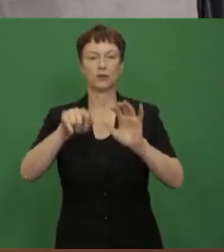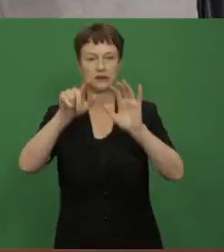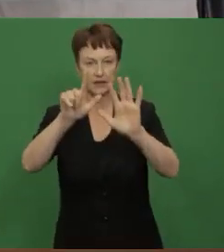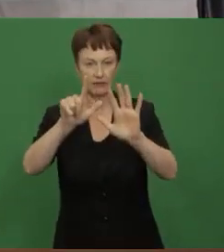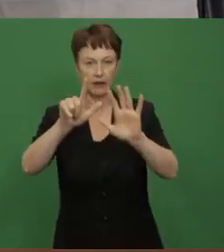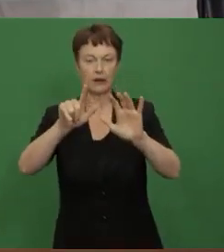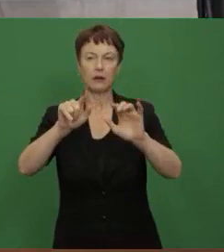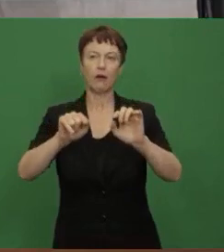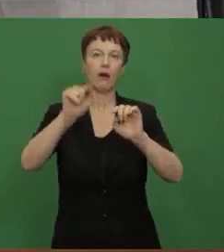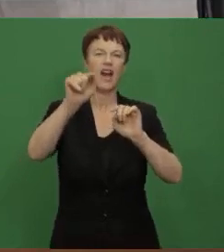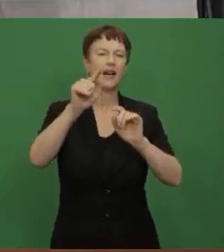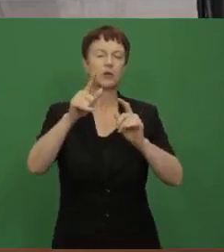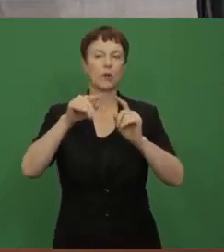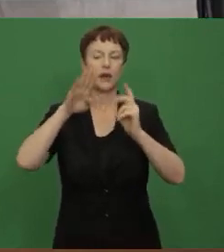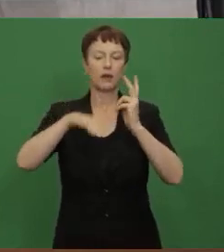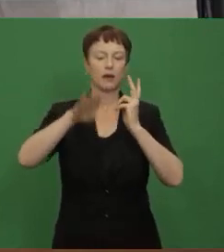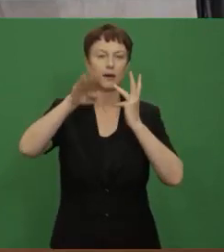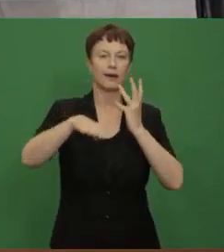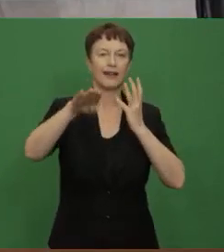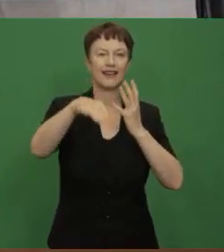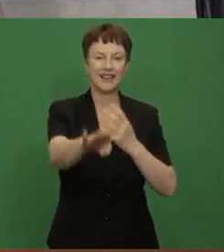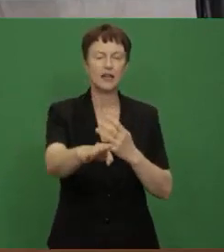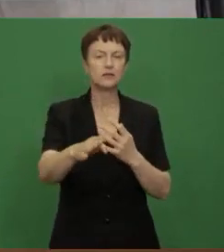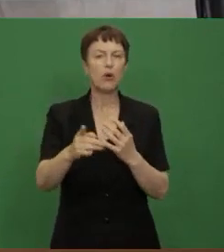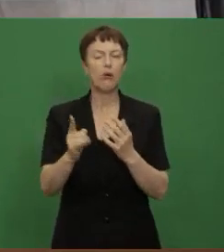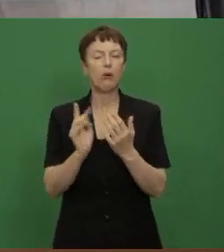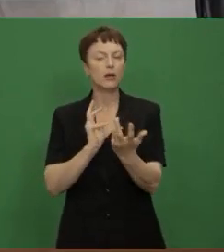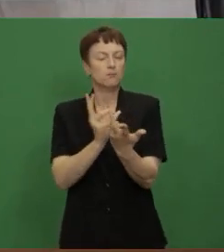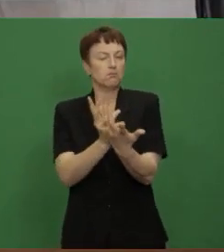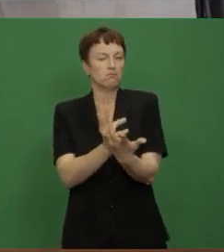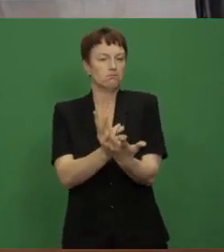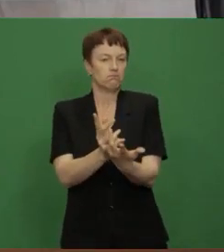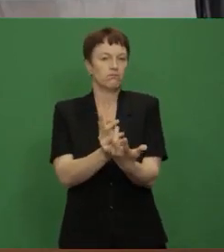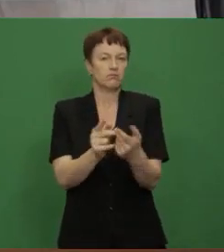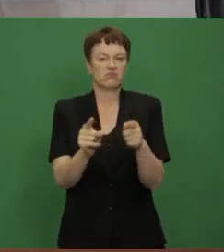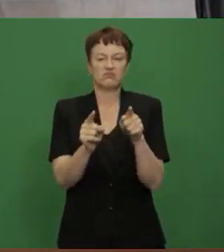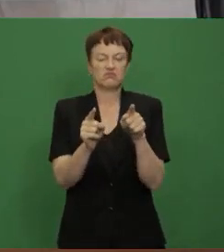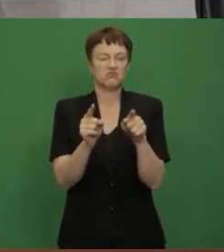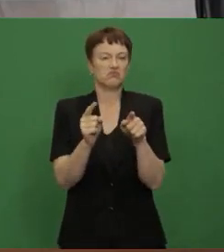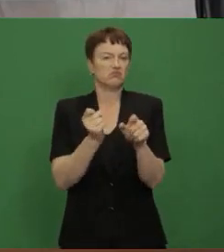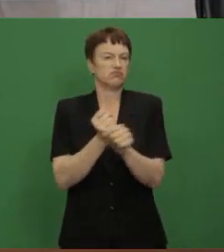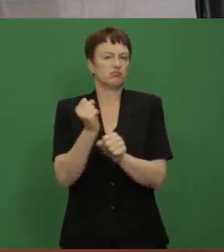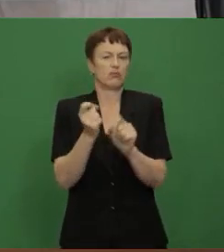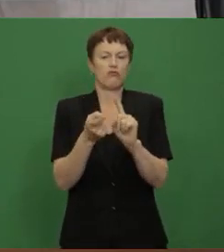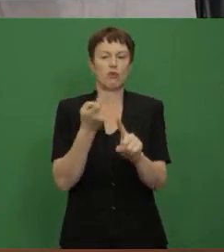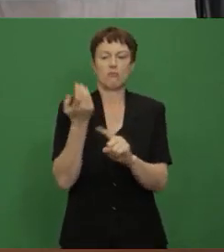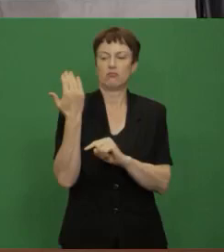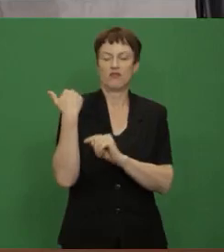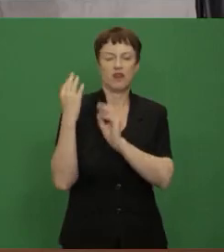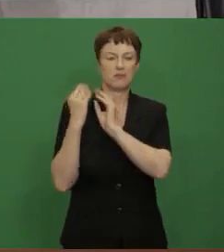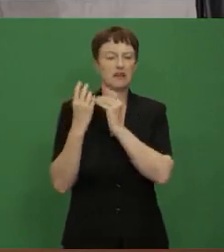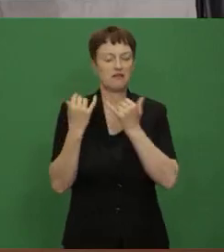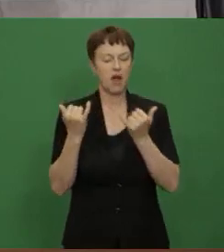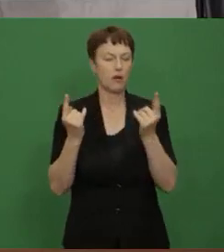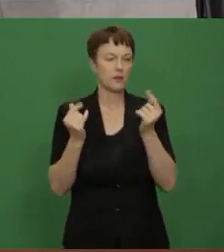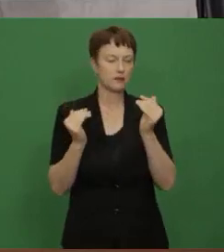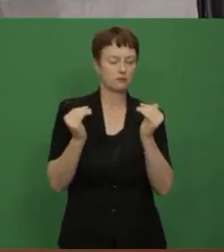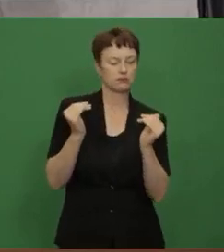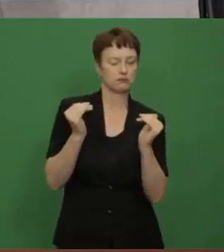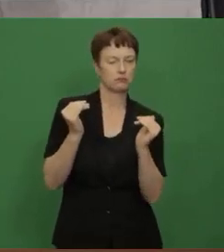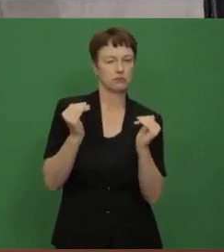7.5. So it's kind of, more or less corresponding to the previous meeting, but just at a slightly lower rate.